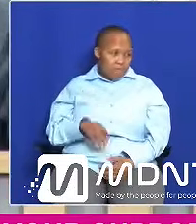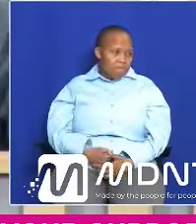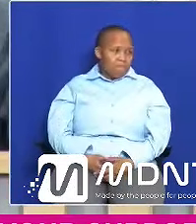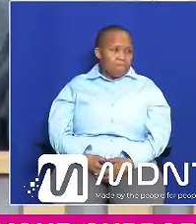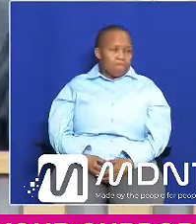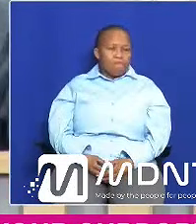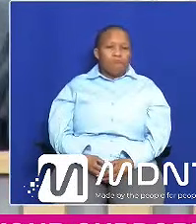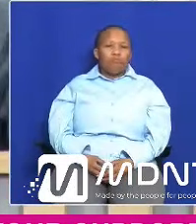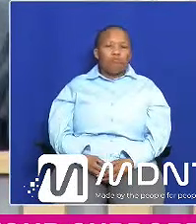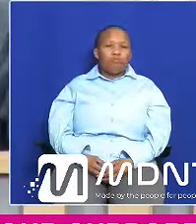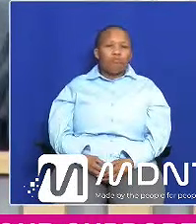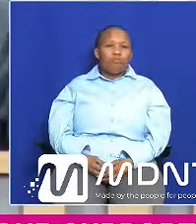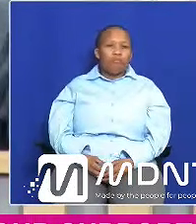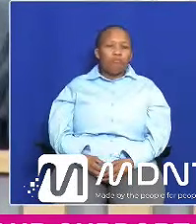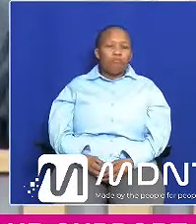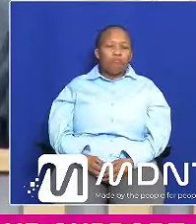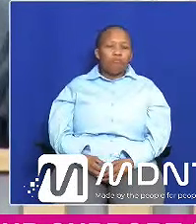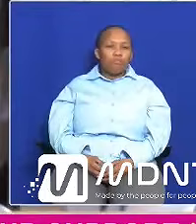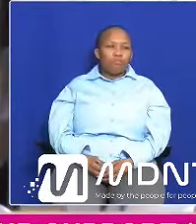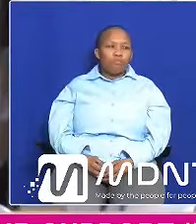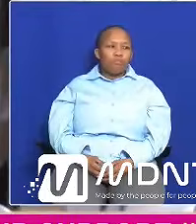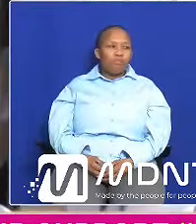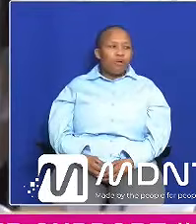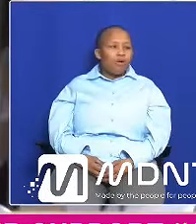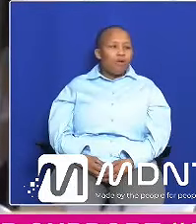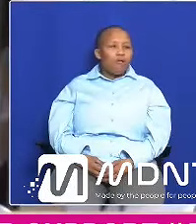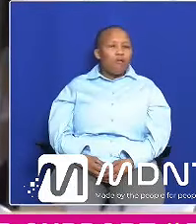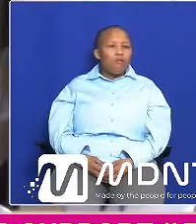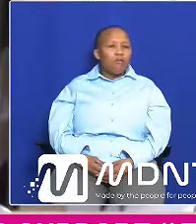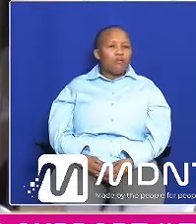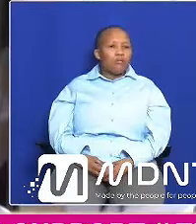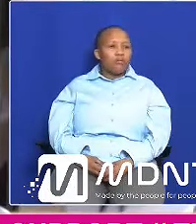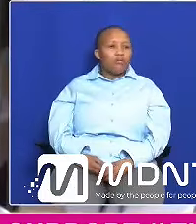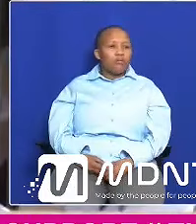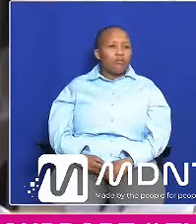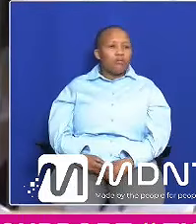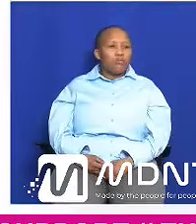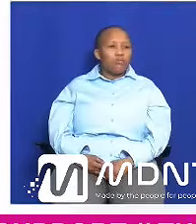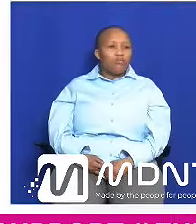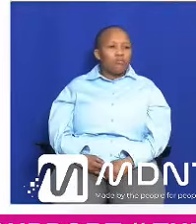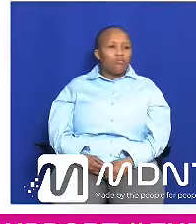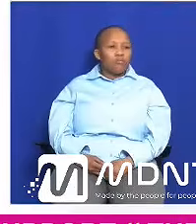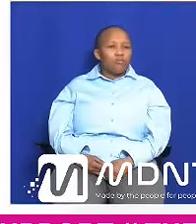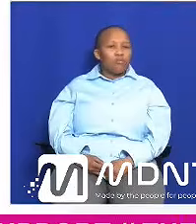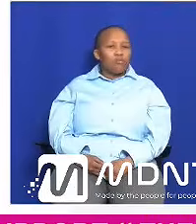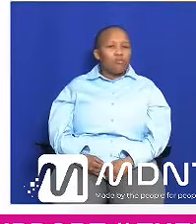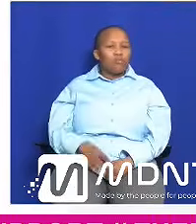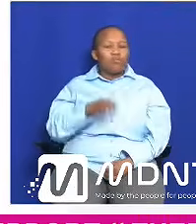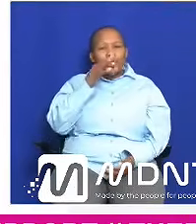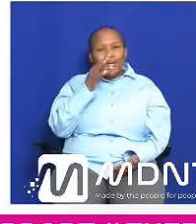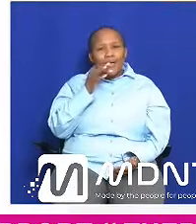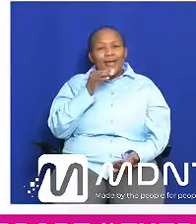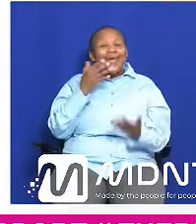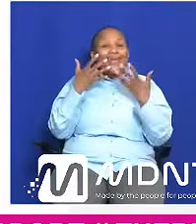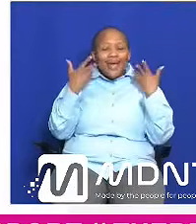we have flipped through it. It is a proposal, I don't know, it's called CAT VIP Protection Lounge